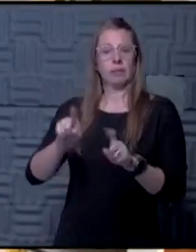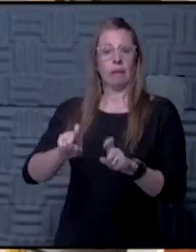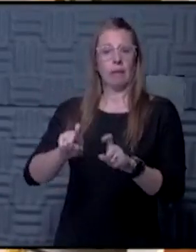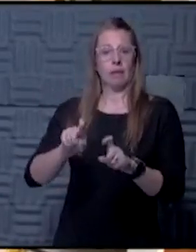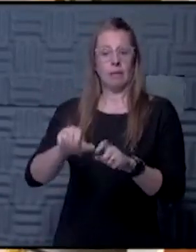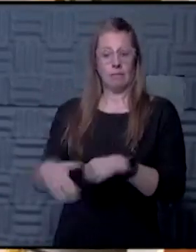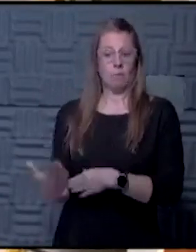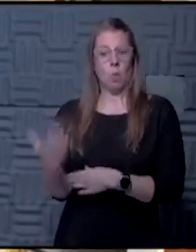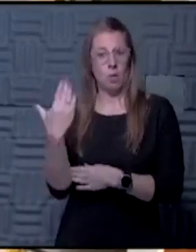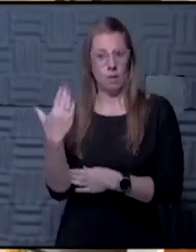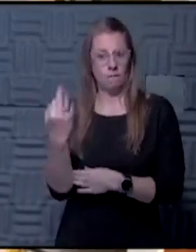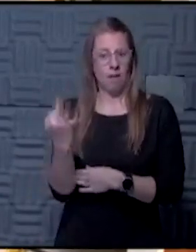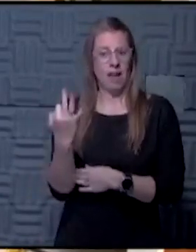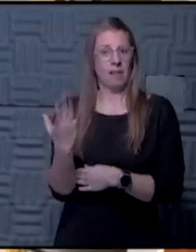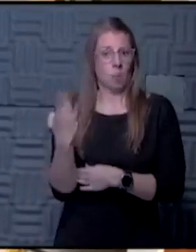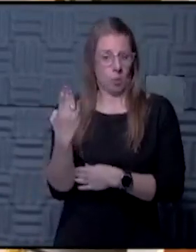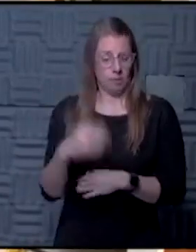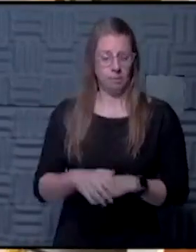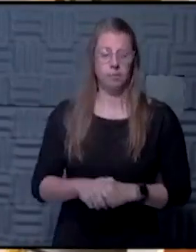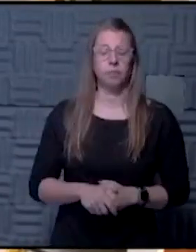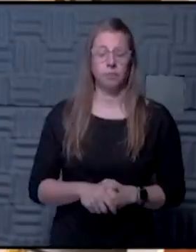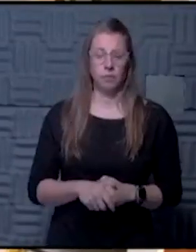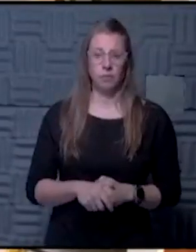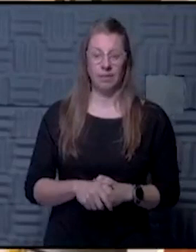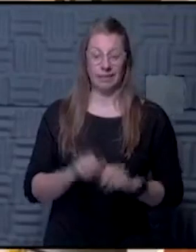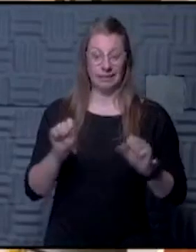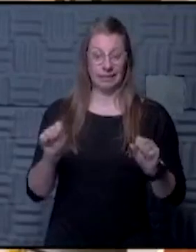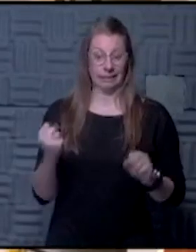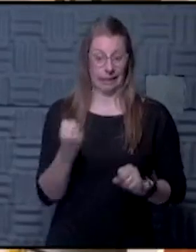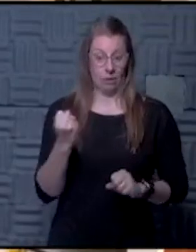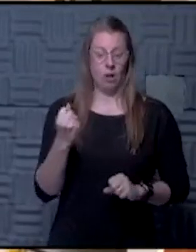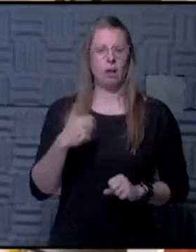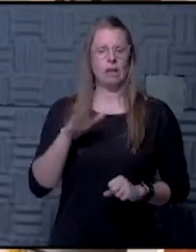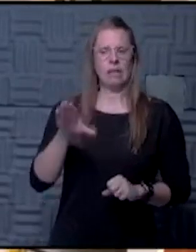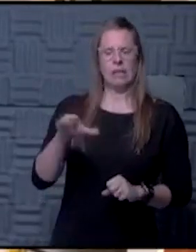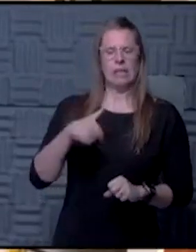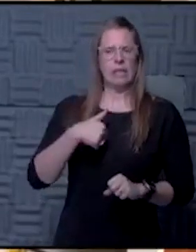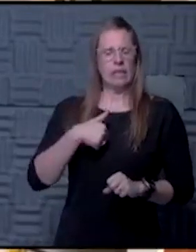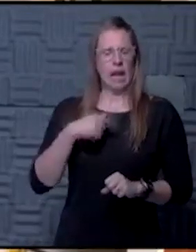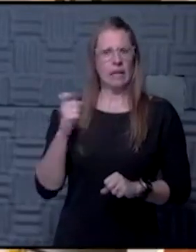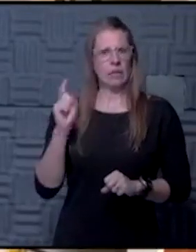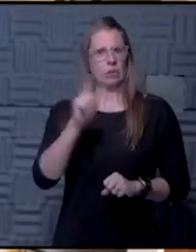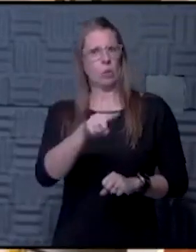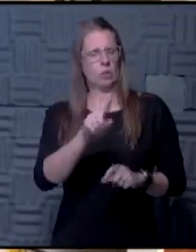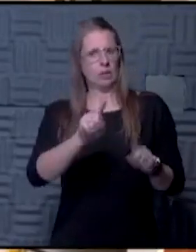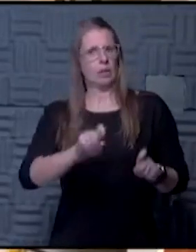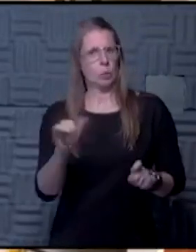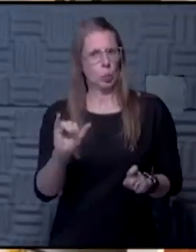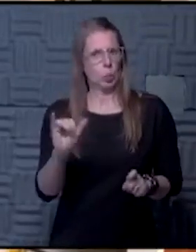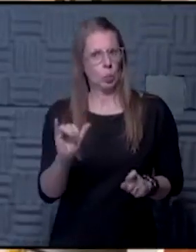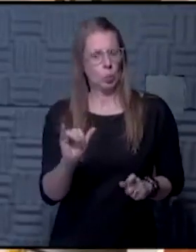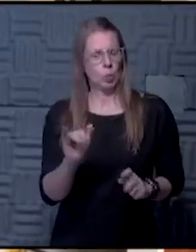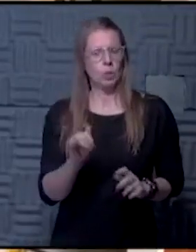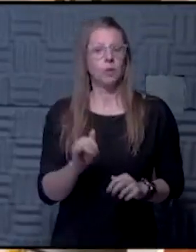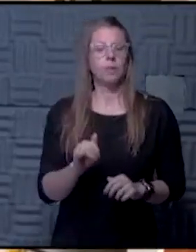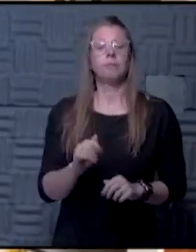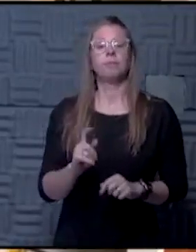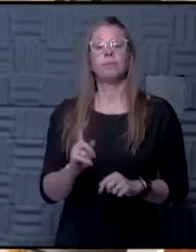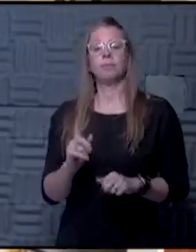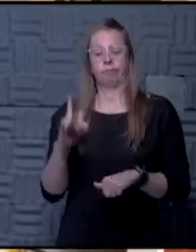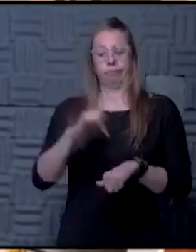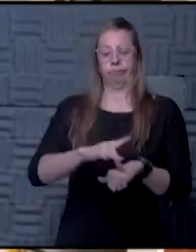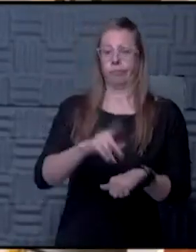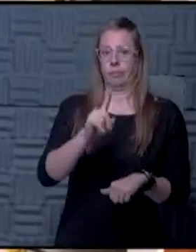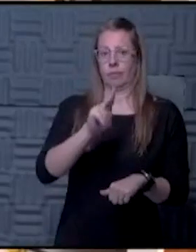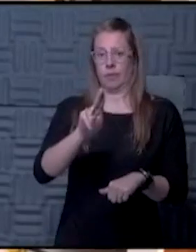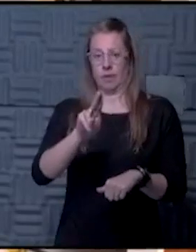that morning on a Friday morning. And by Saturday, I said, you know, I think I better go be tested too. So came down there to KU through